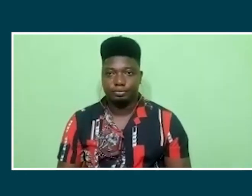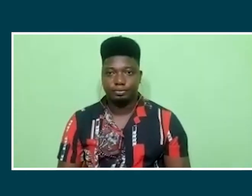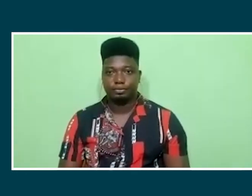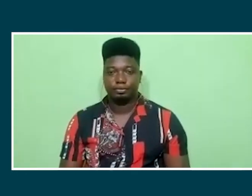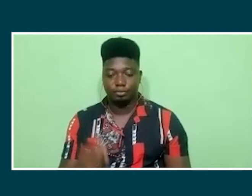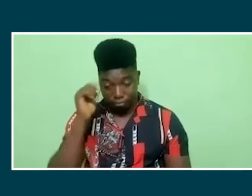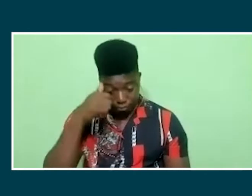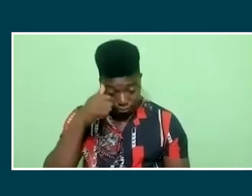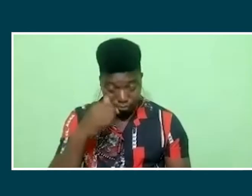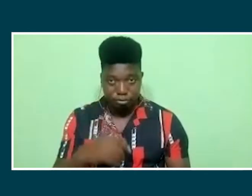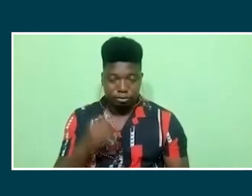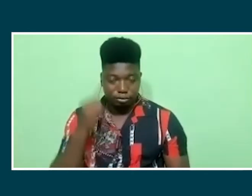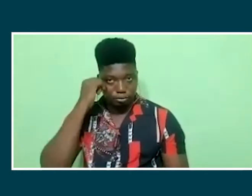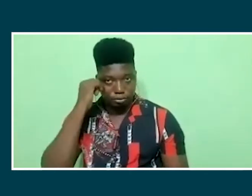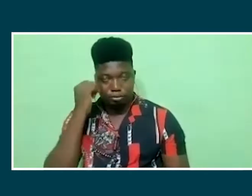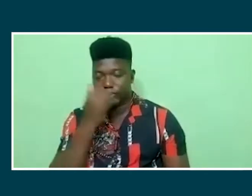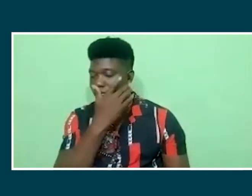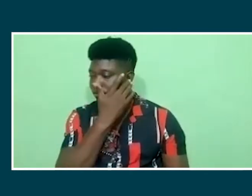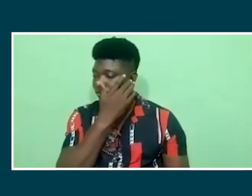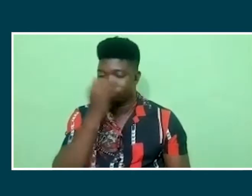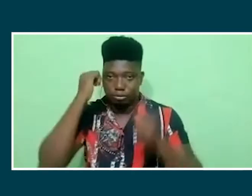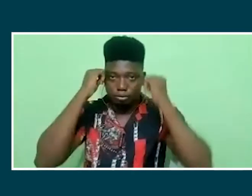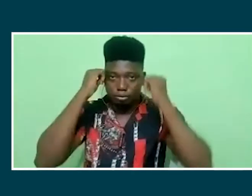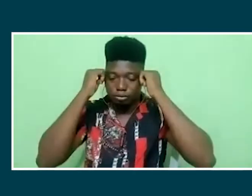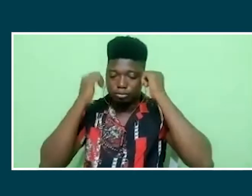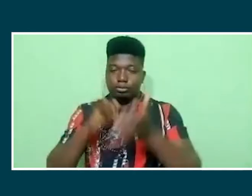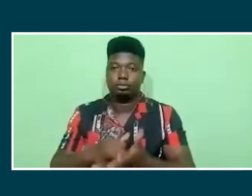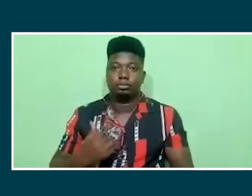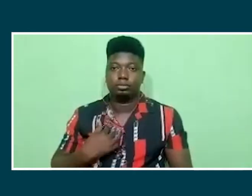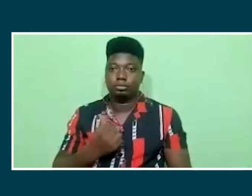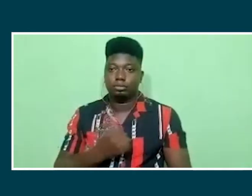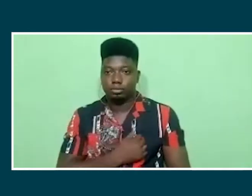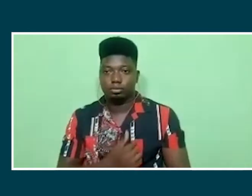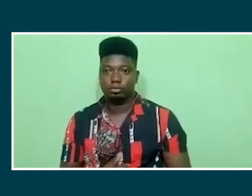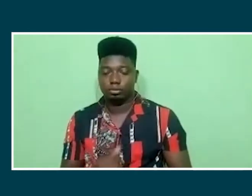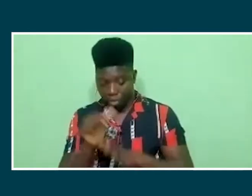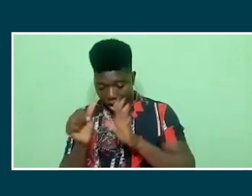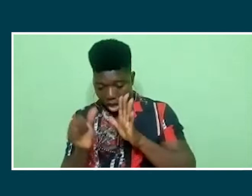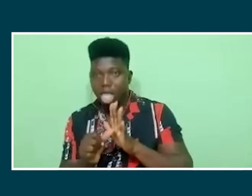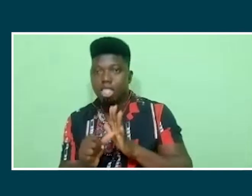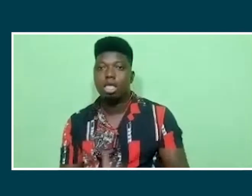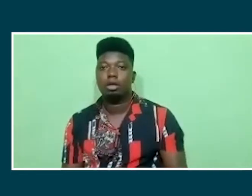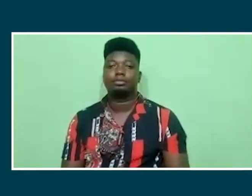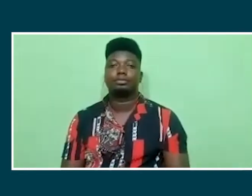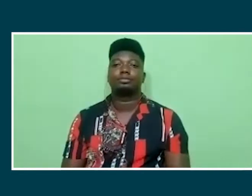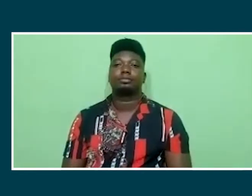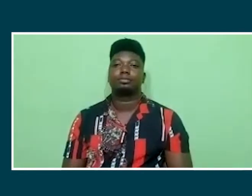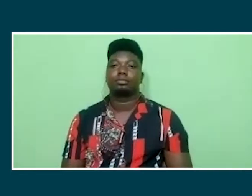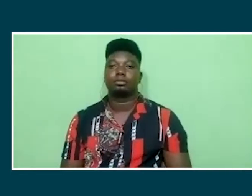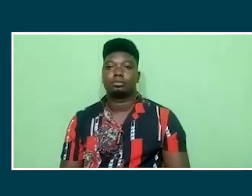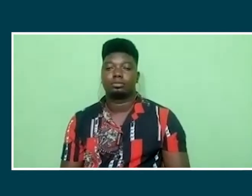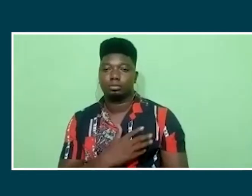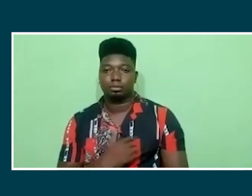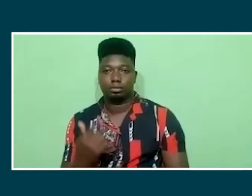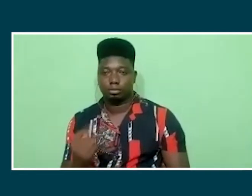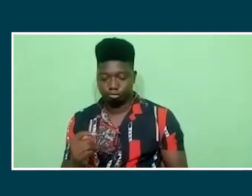an entire system that we are all breathing, eating, marinating in, and the entire system